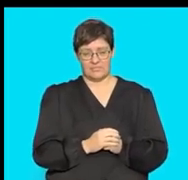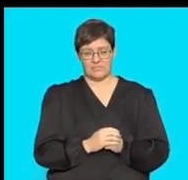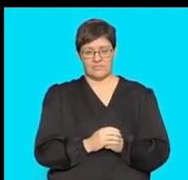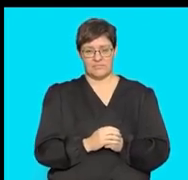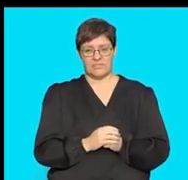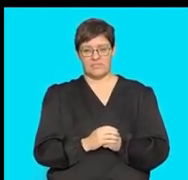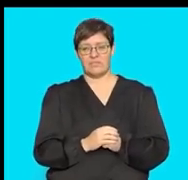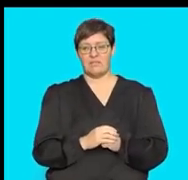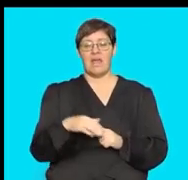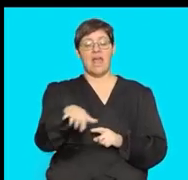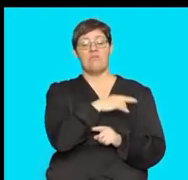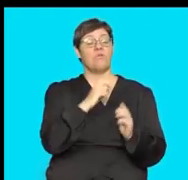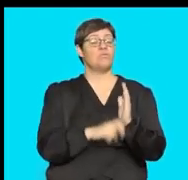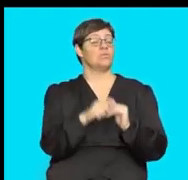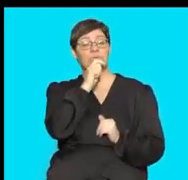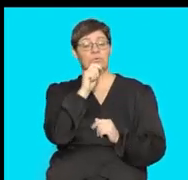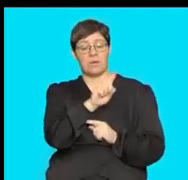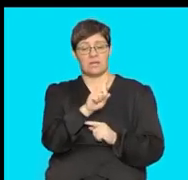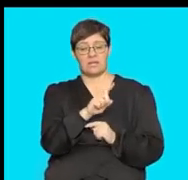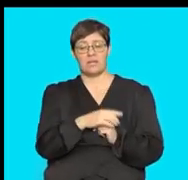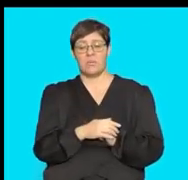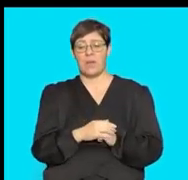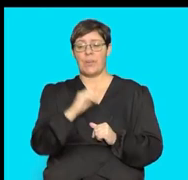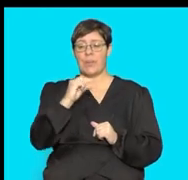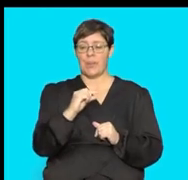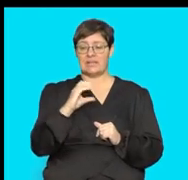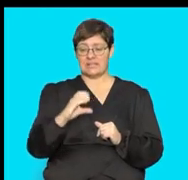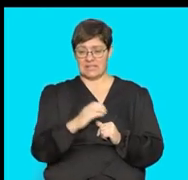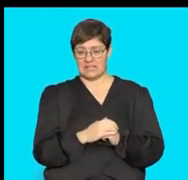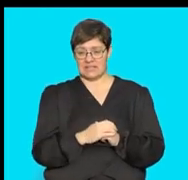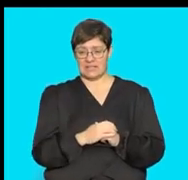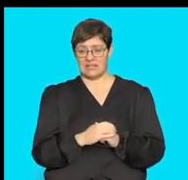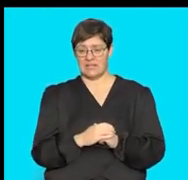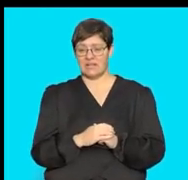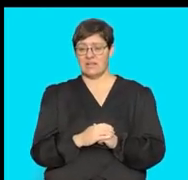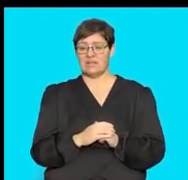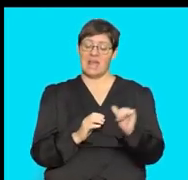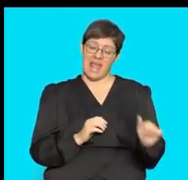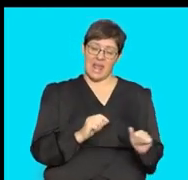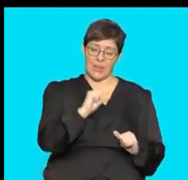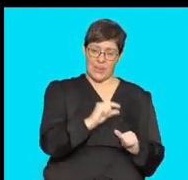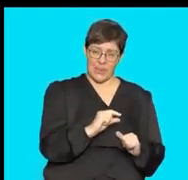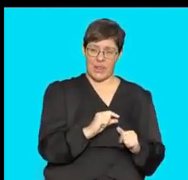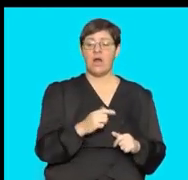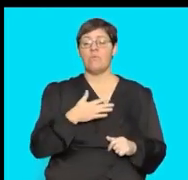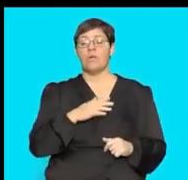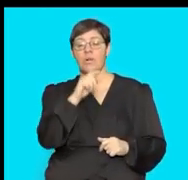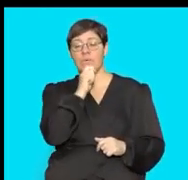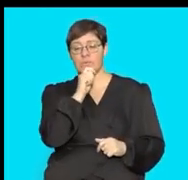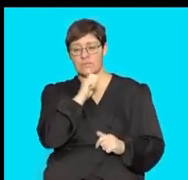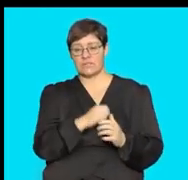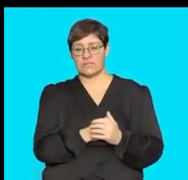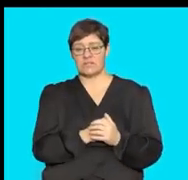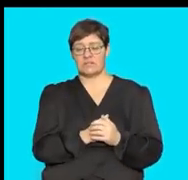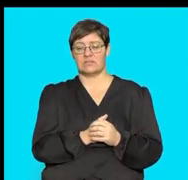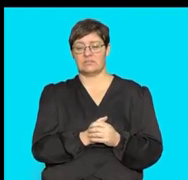Okay, which version of the area rule will we use? Because this side is little c and this side is little a, we obviously are going to